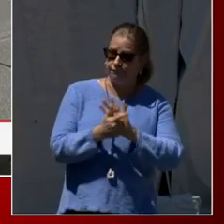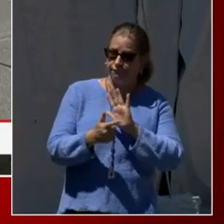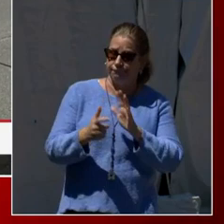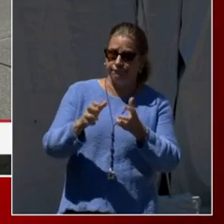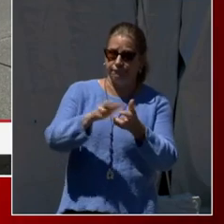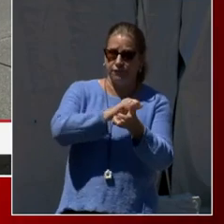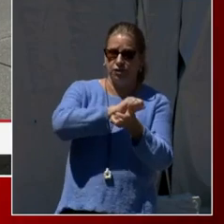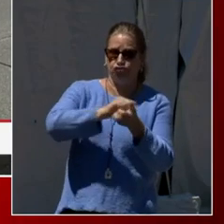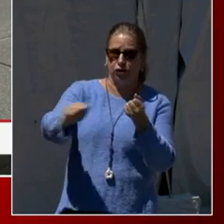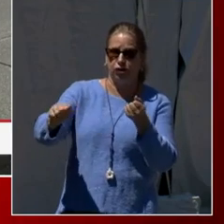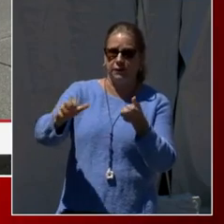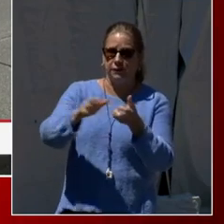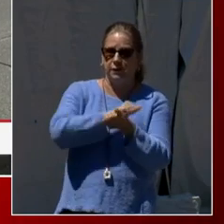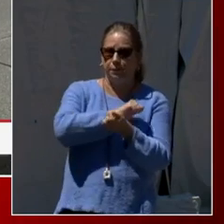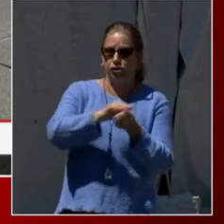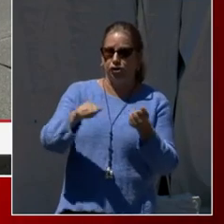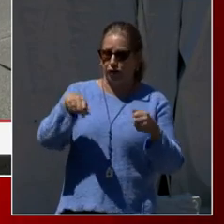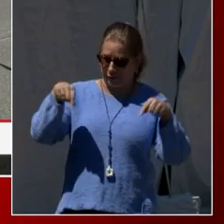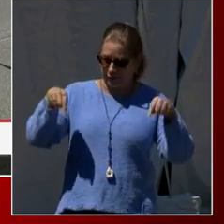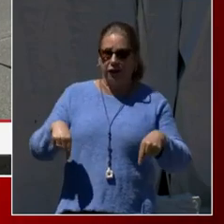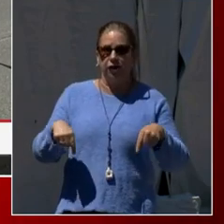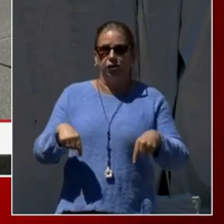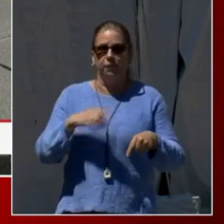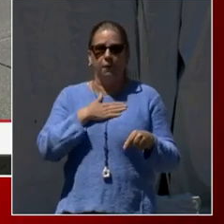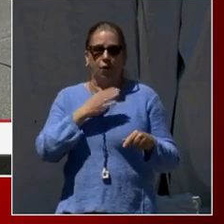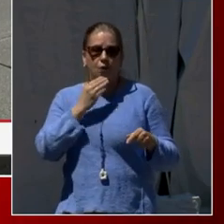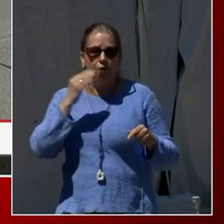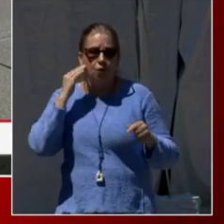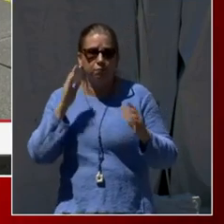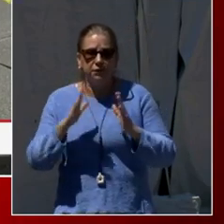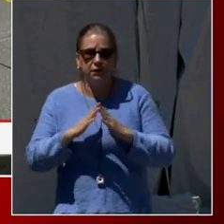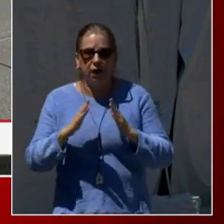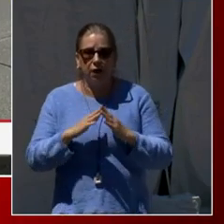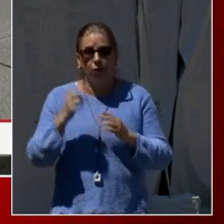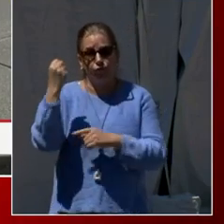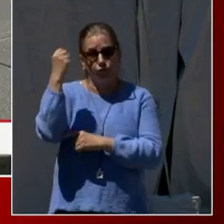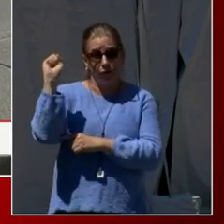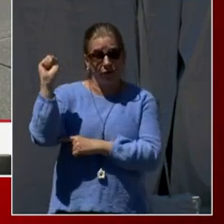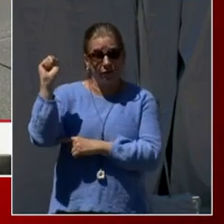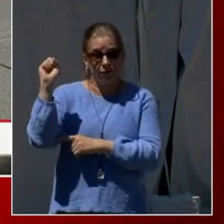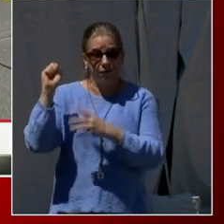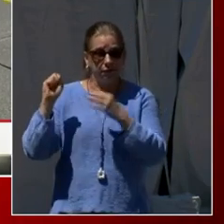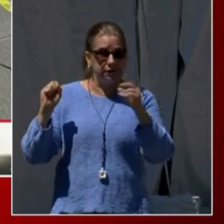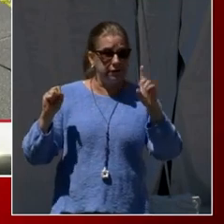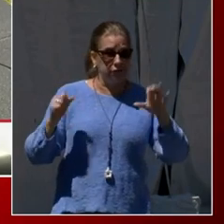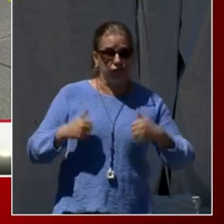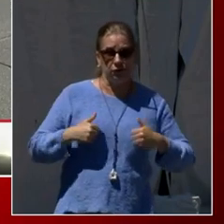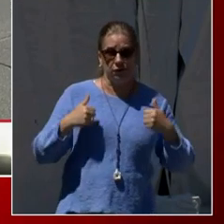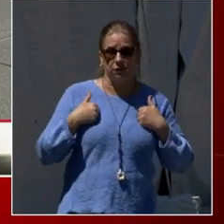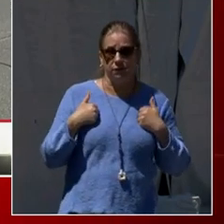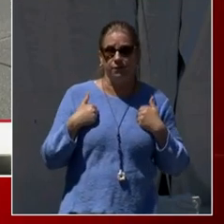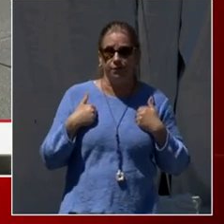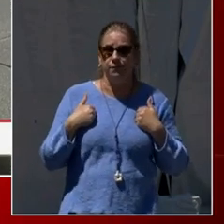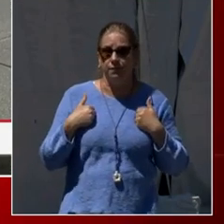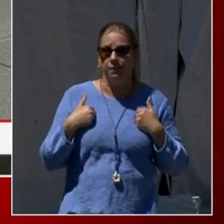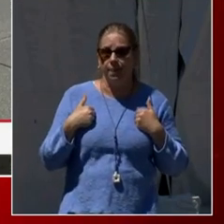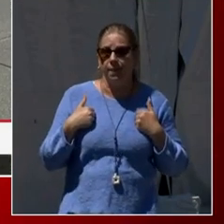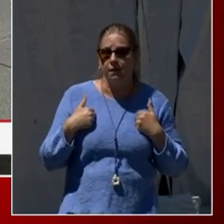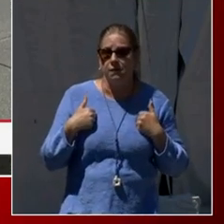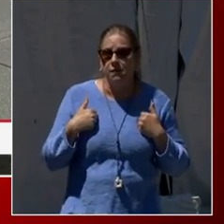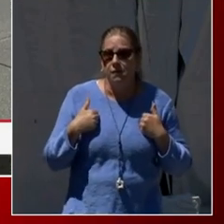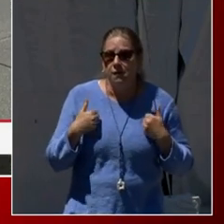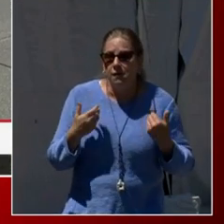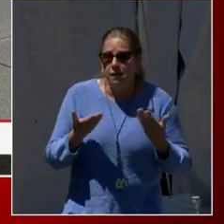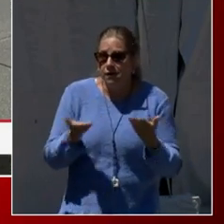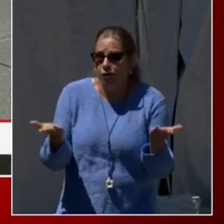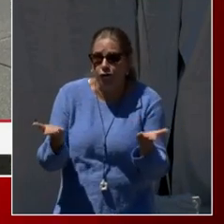by people who are coming here to protest or by D.C. residents. And as I said this weekend, we certainly empathize